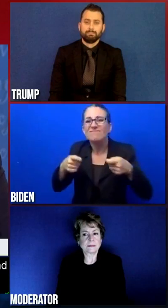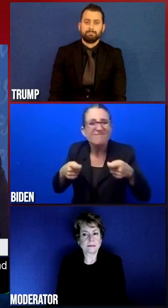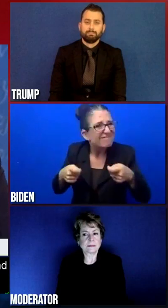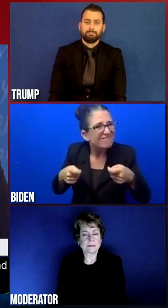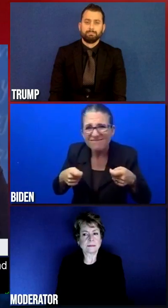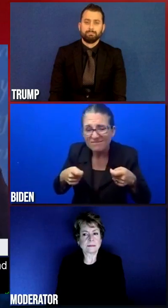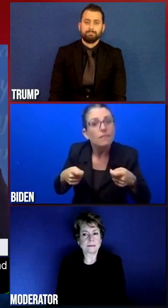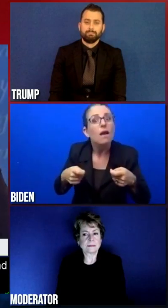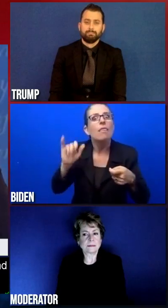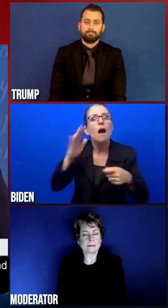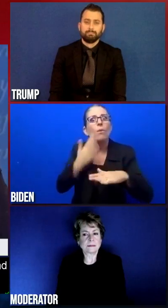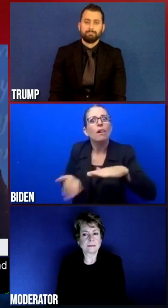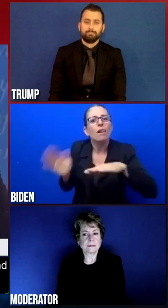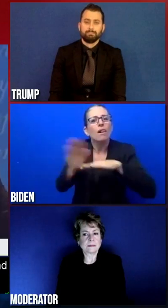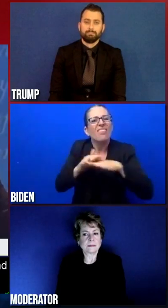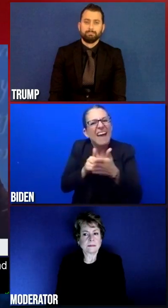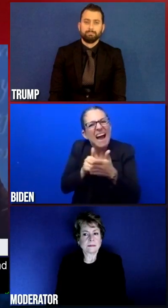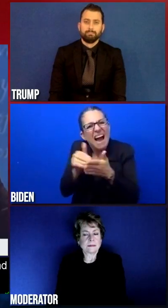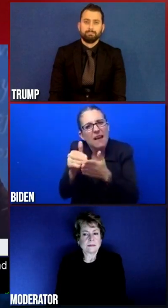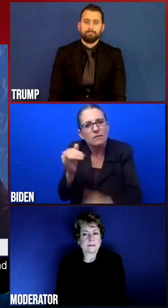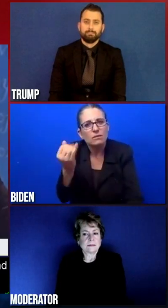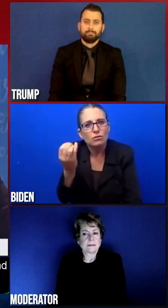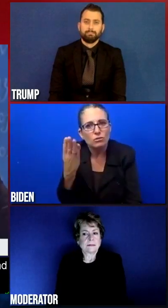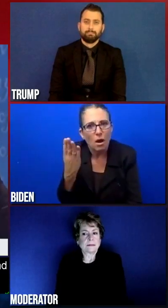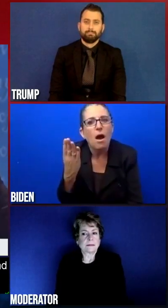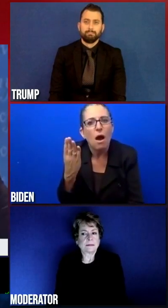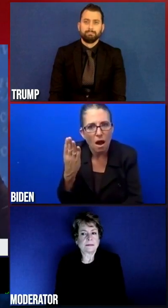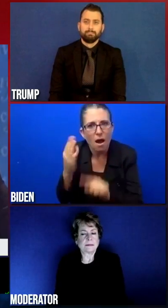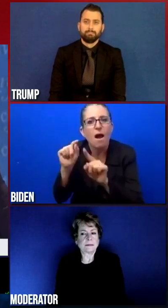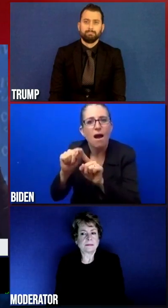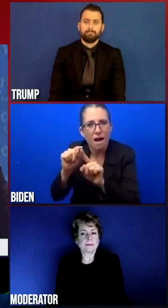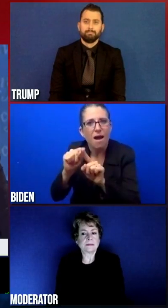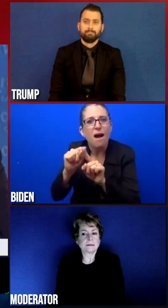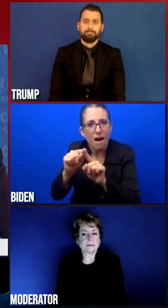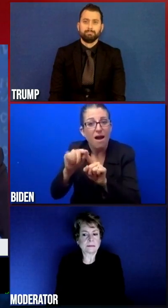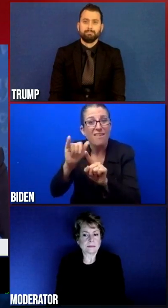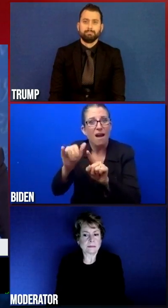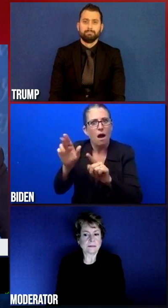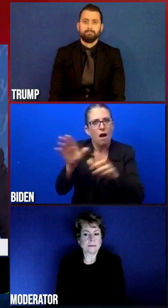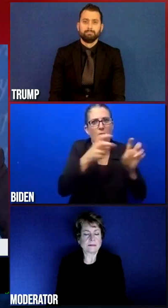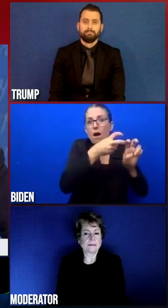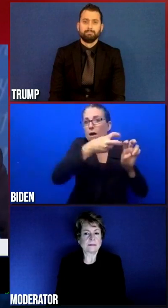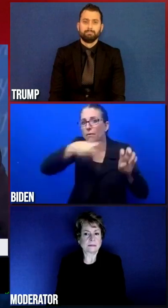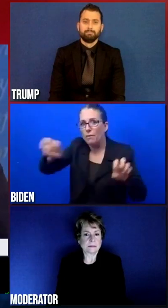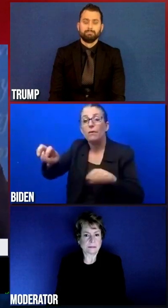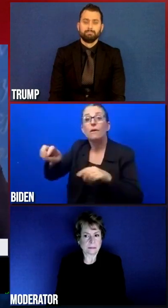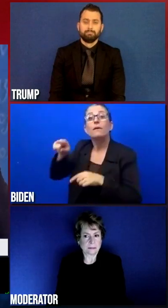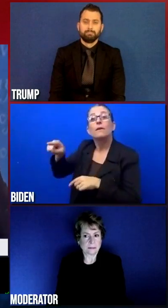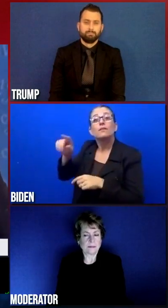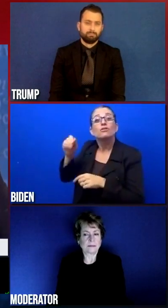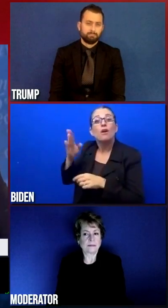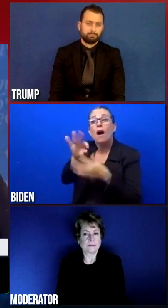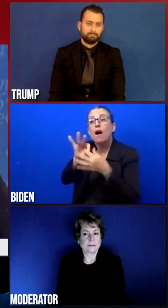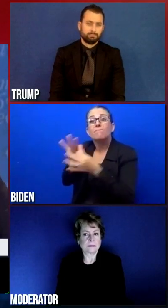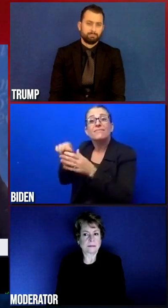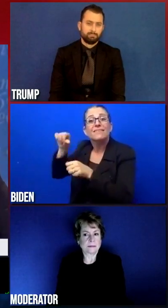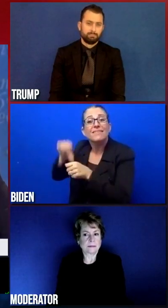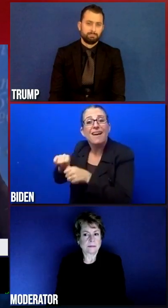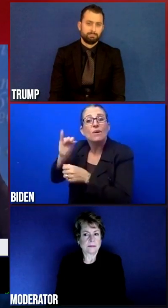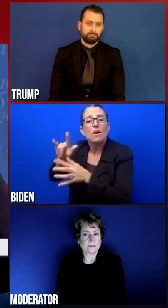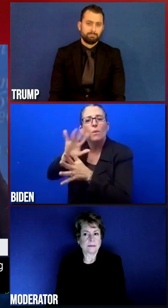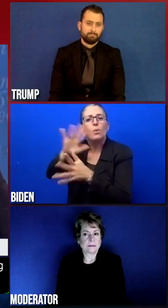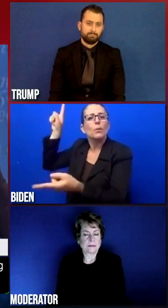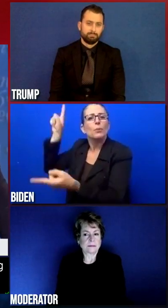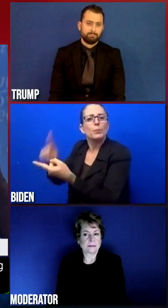energy production by 2035. Not only not costing people jobs, creating millions of